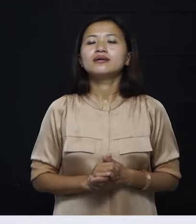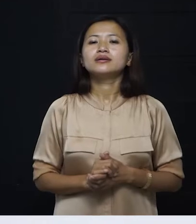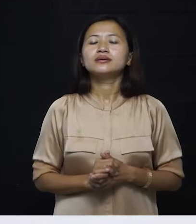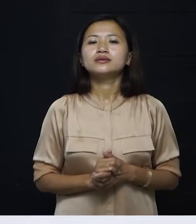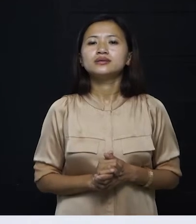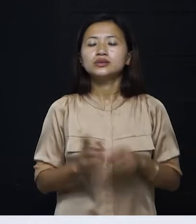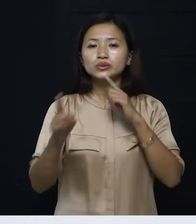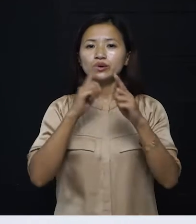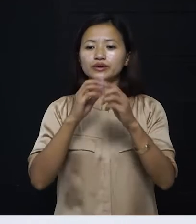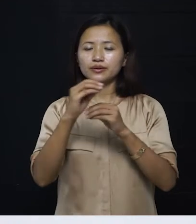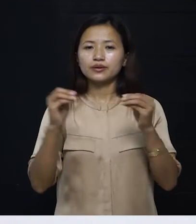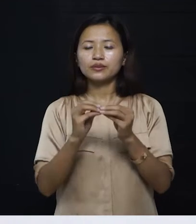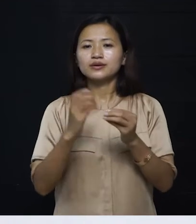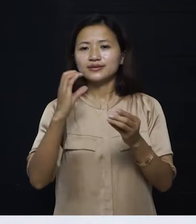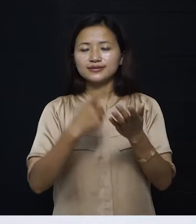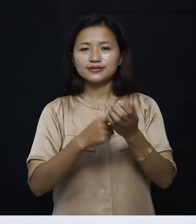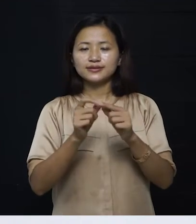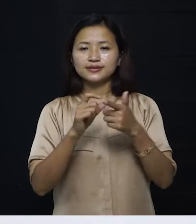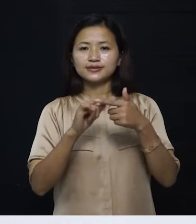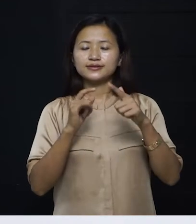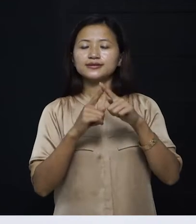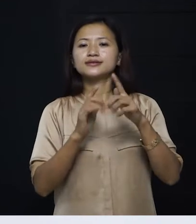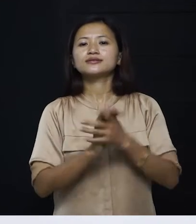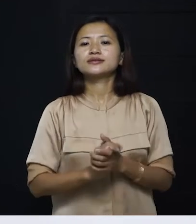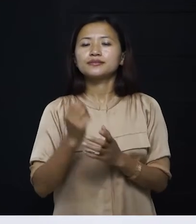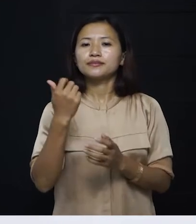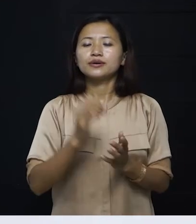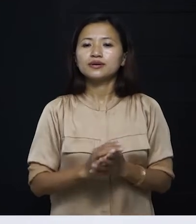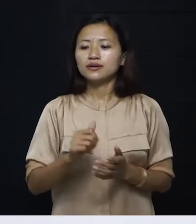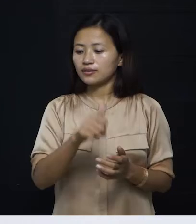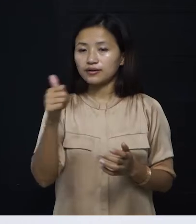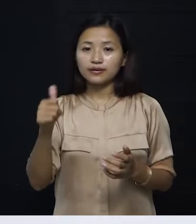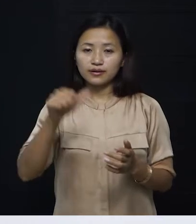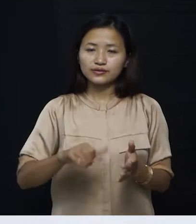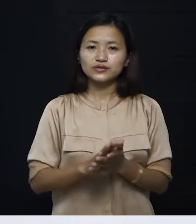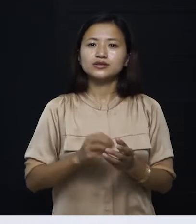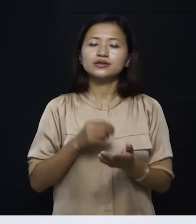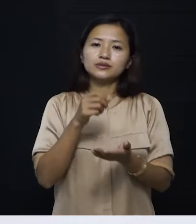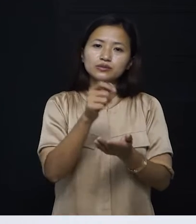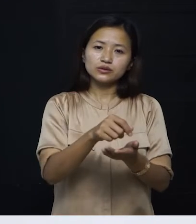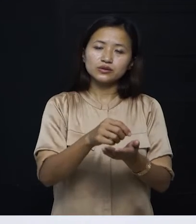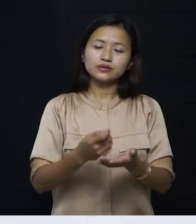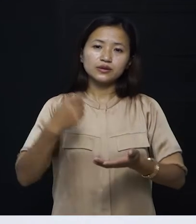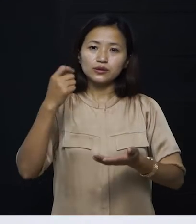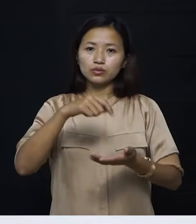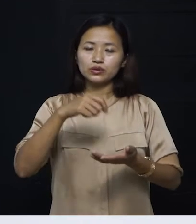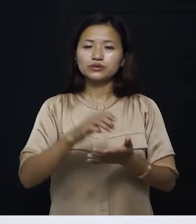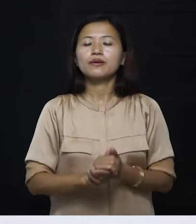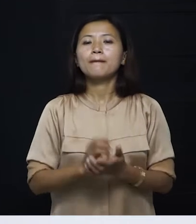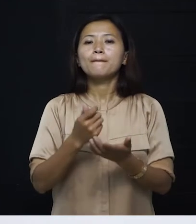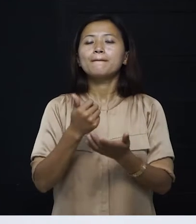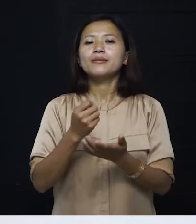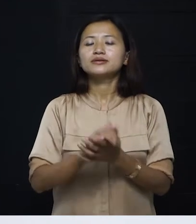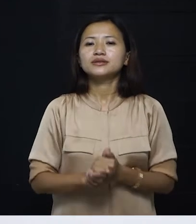we are talking about the credit money. Okay? And here, after depositing your money, okay, what you can do is